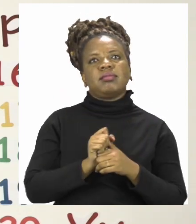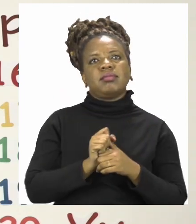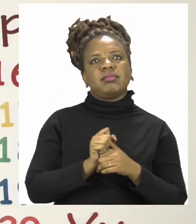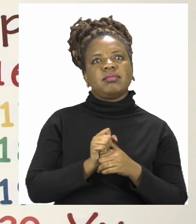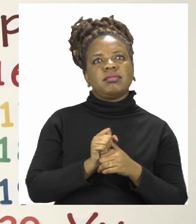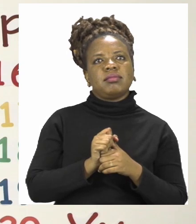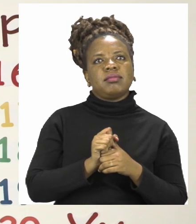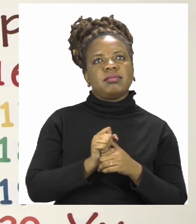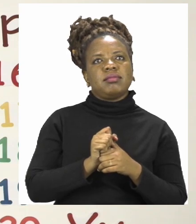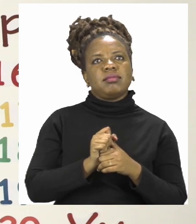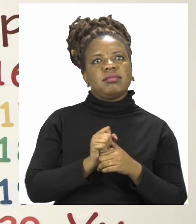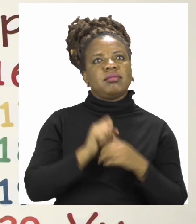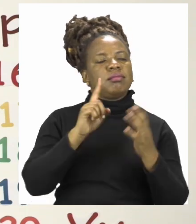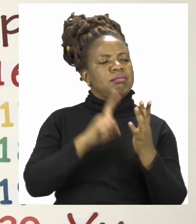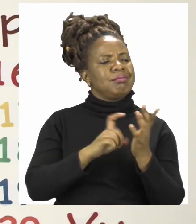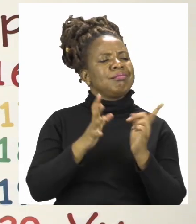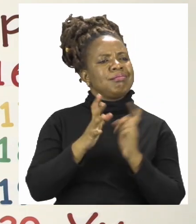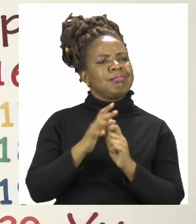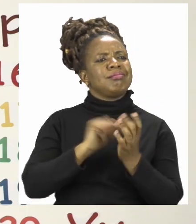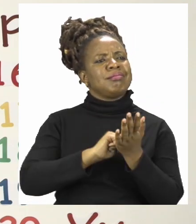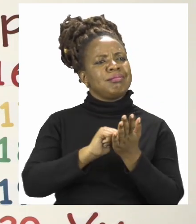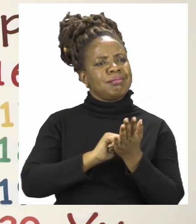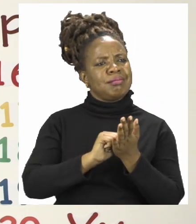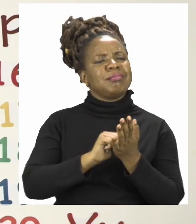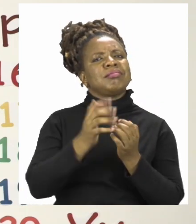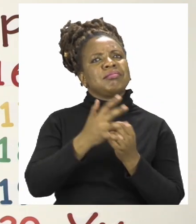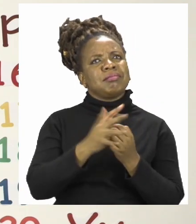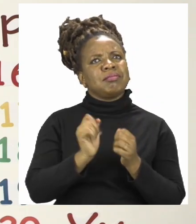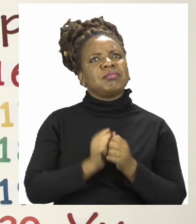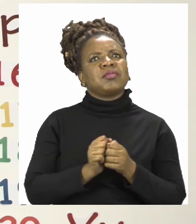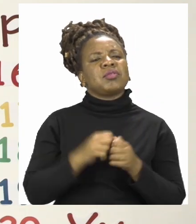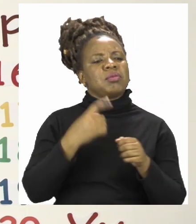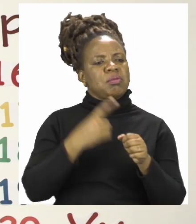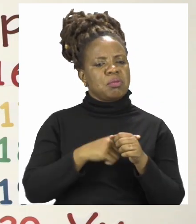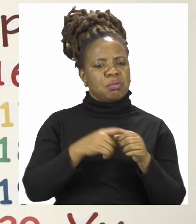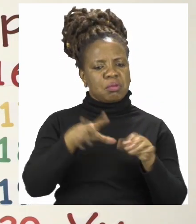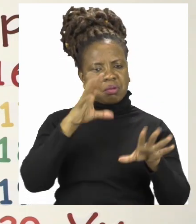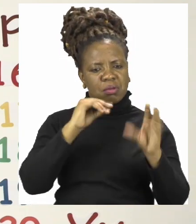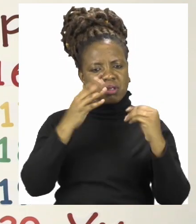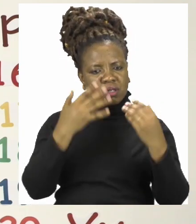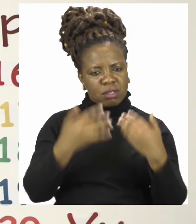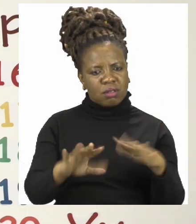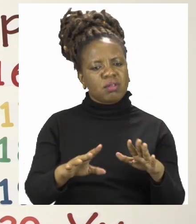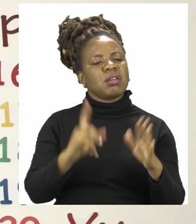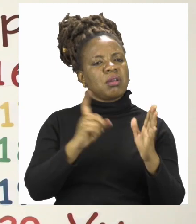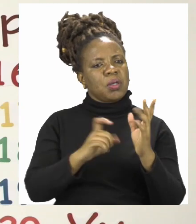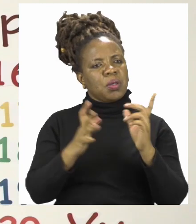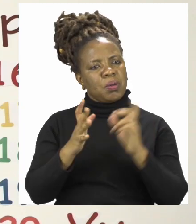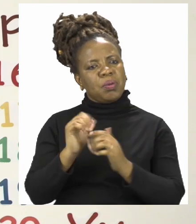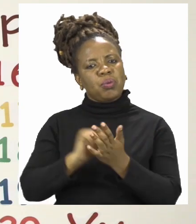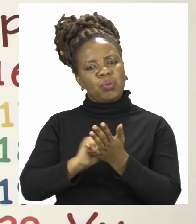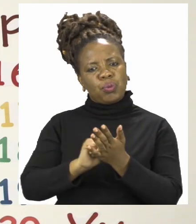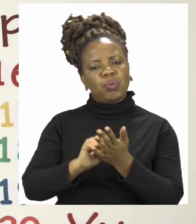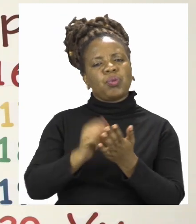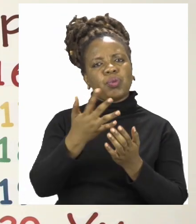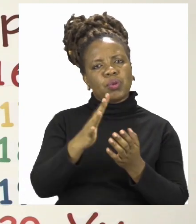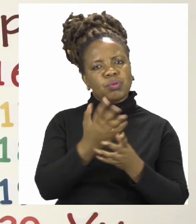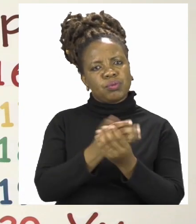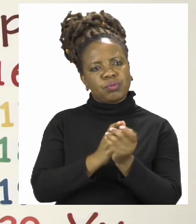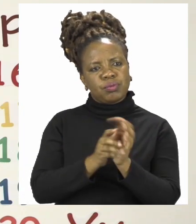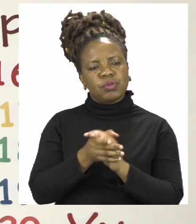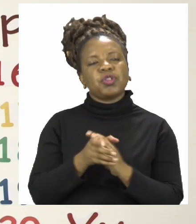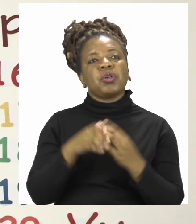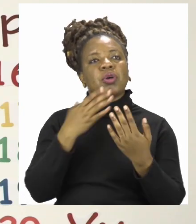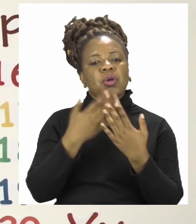sanitize or use soap and water after every lesson. Then make sure your hands are dry before you touch anything